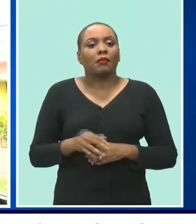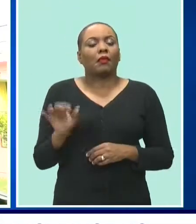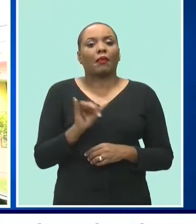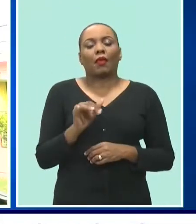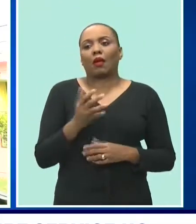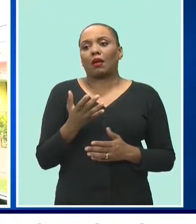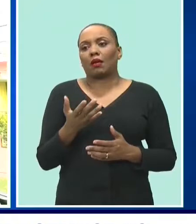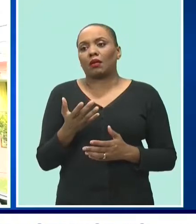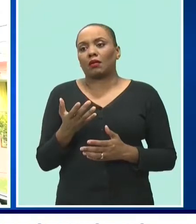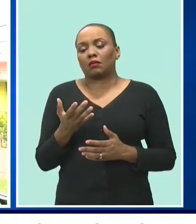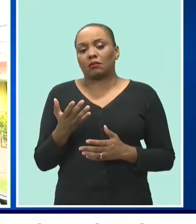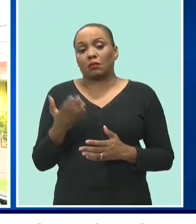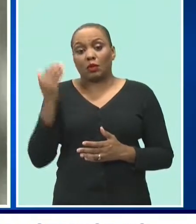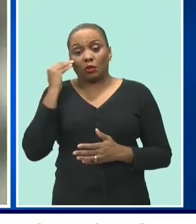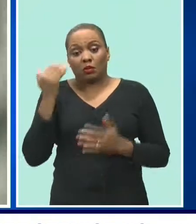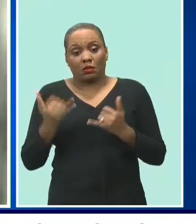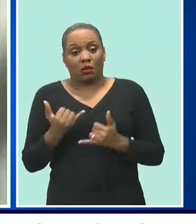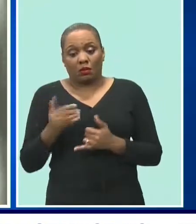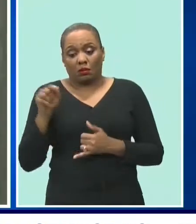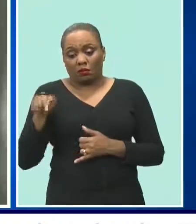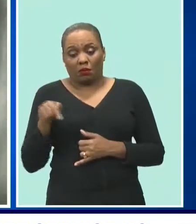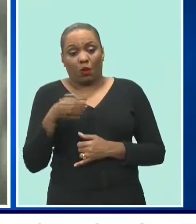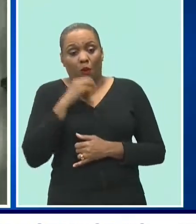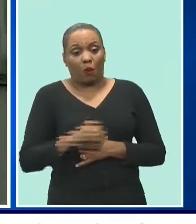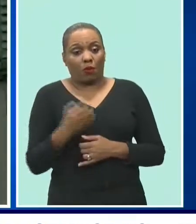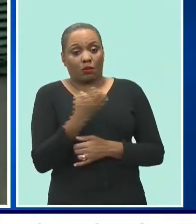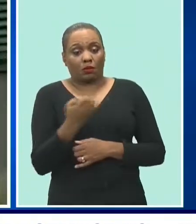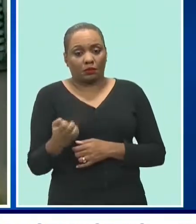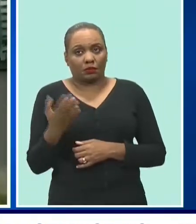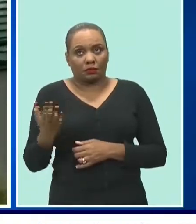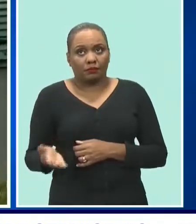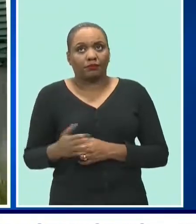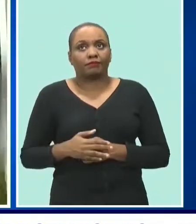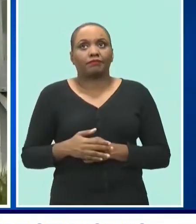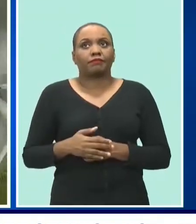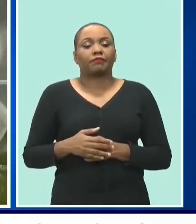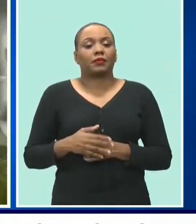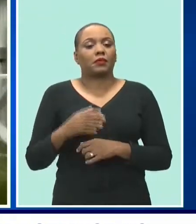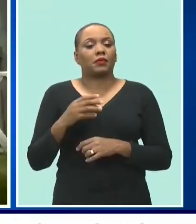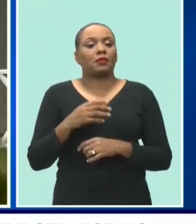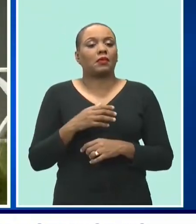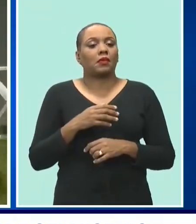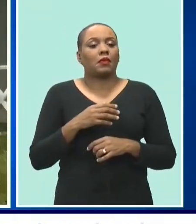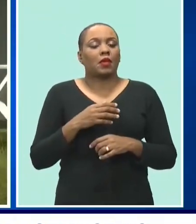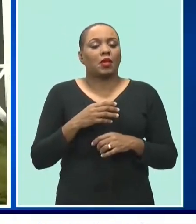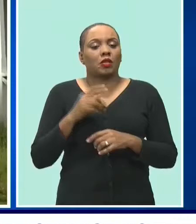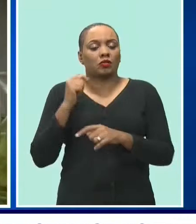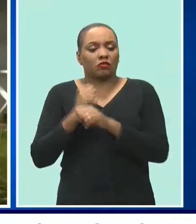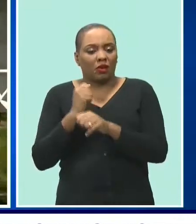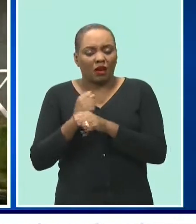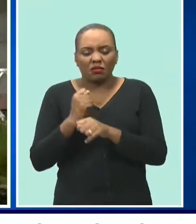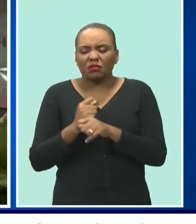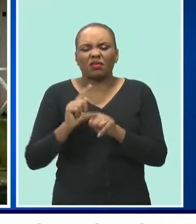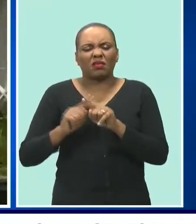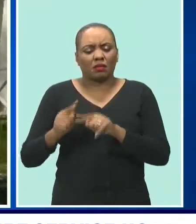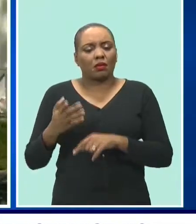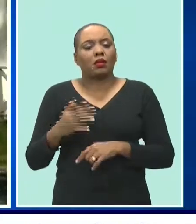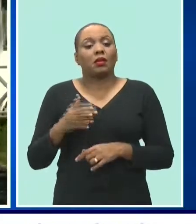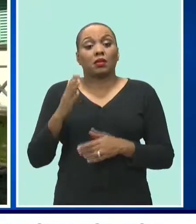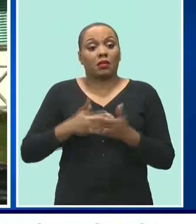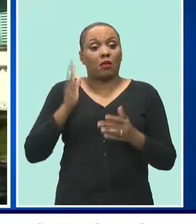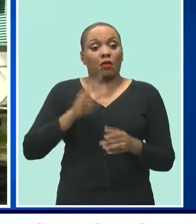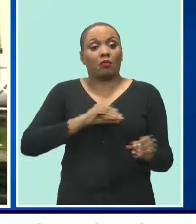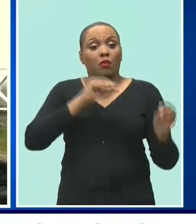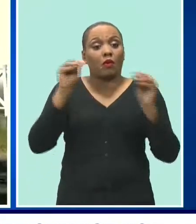all equipment maybe. Well, some equipment, trucks and personnel will be moved to the Worthing and Archhall fire stations.